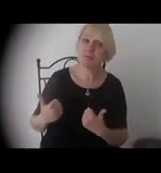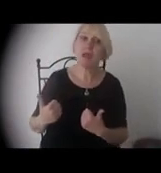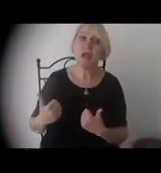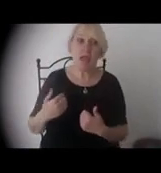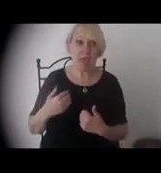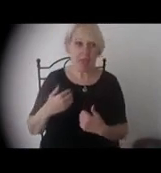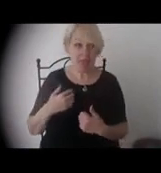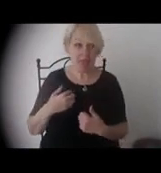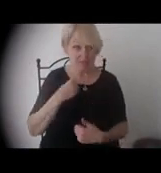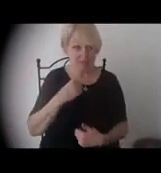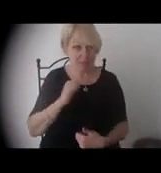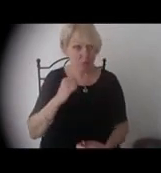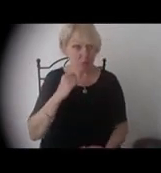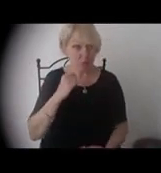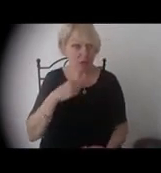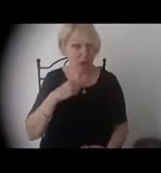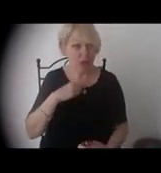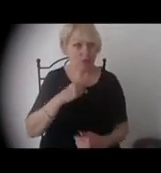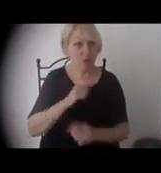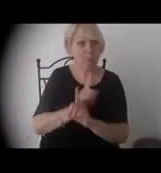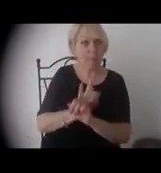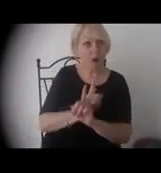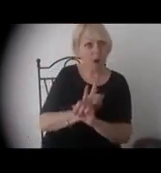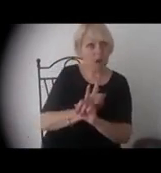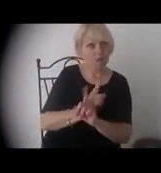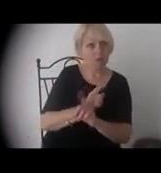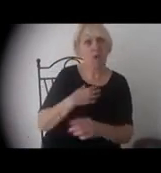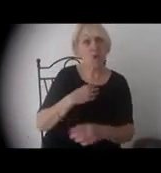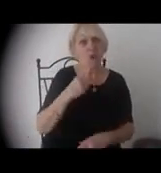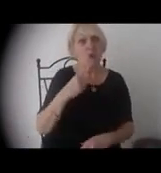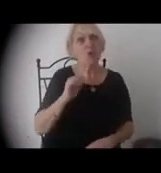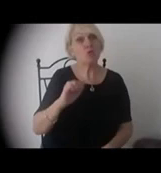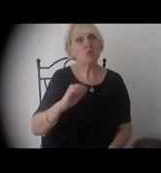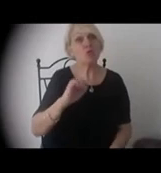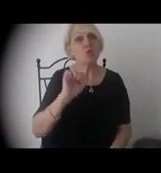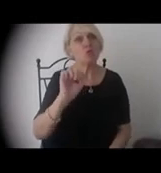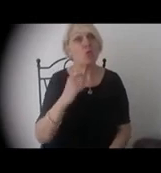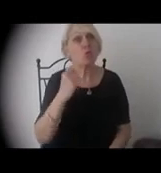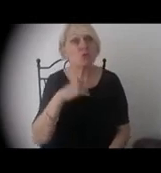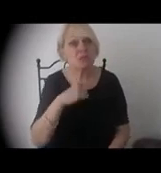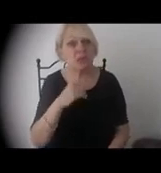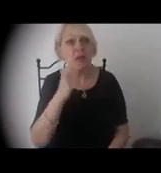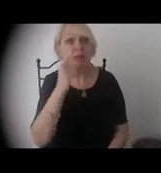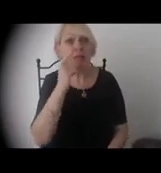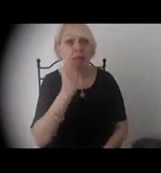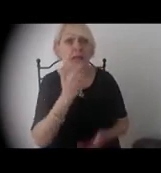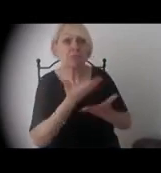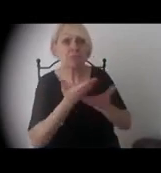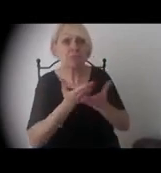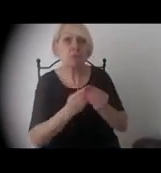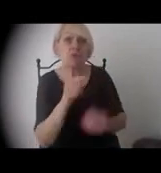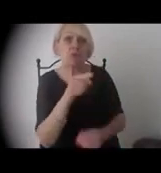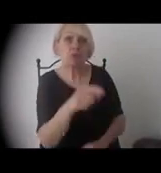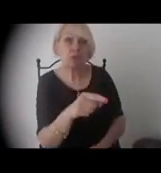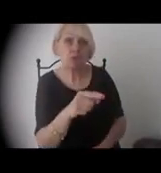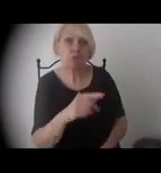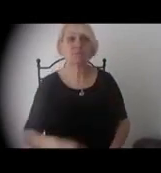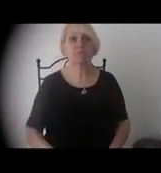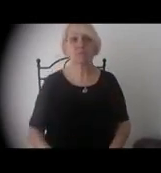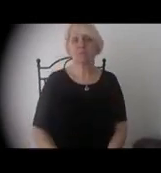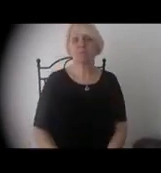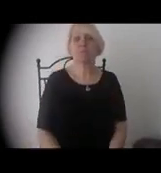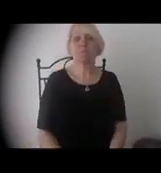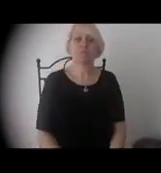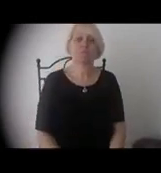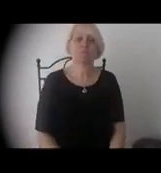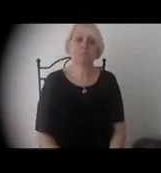him if he does feel worried about his friend for any reasons. And there's a whole kind of range of services and resources behind him and behind his